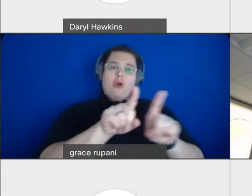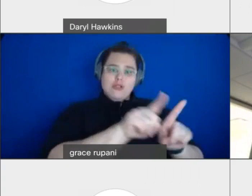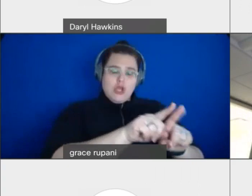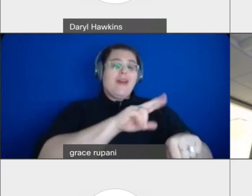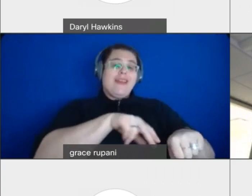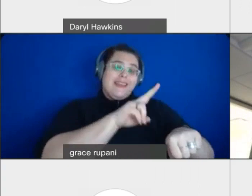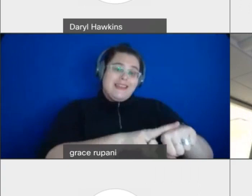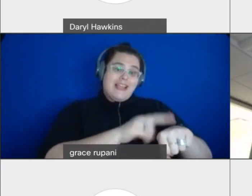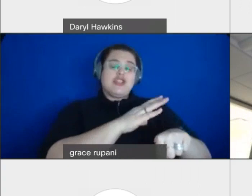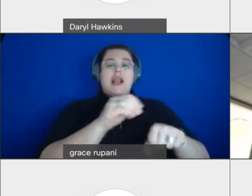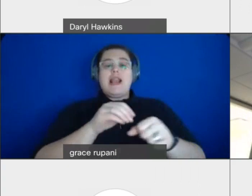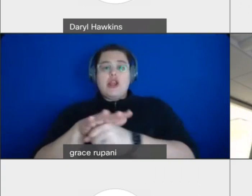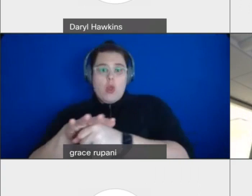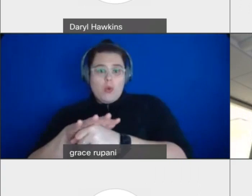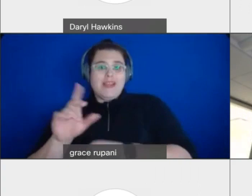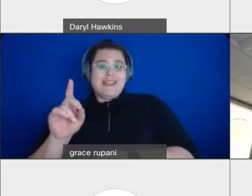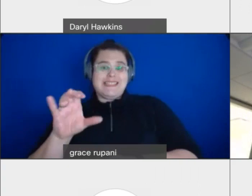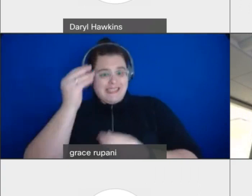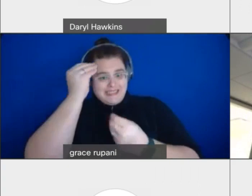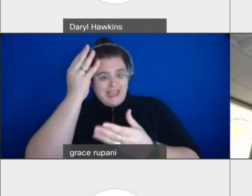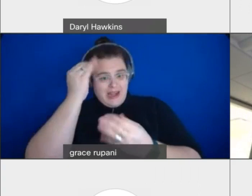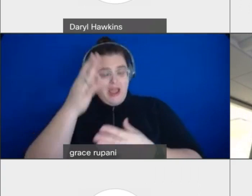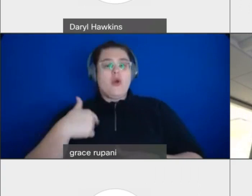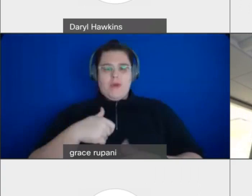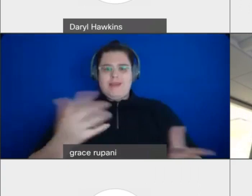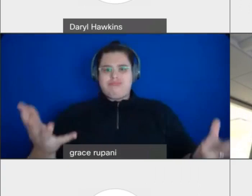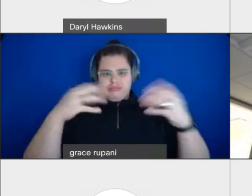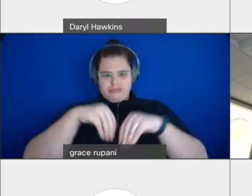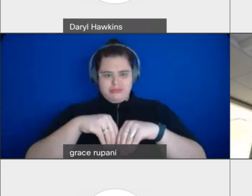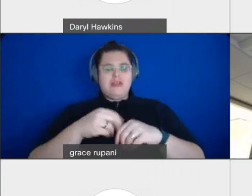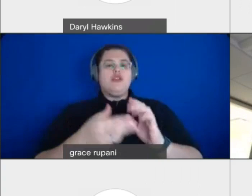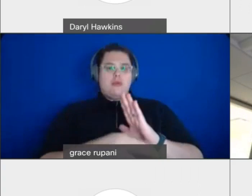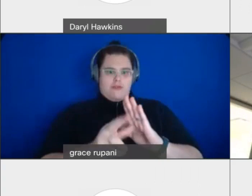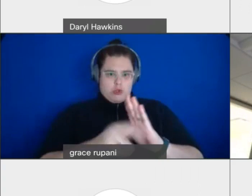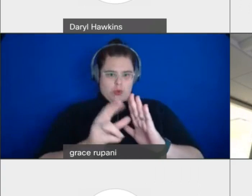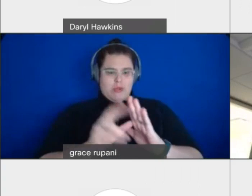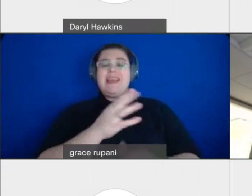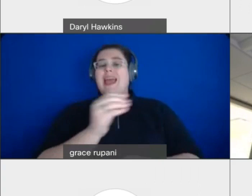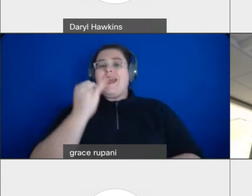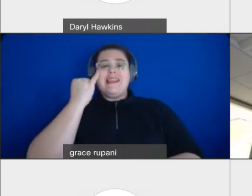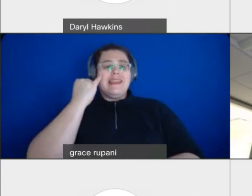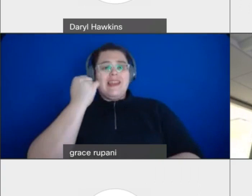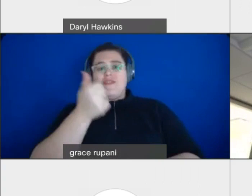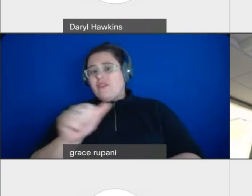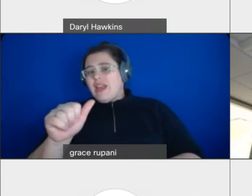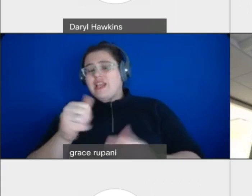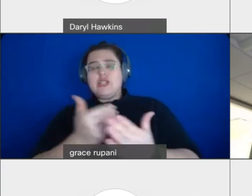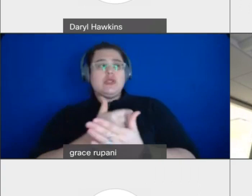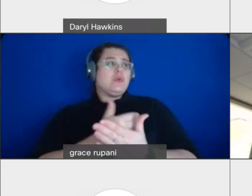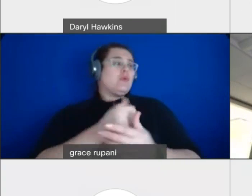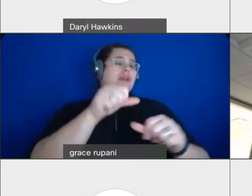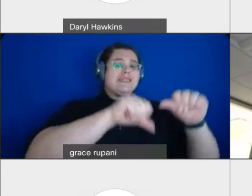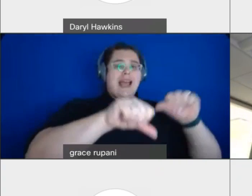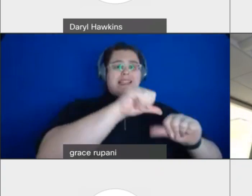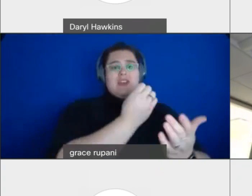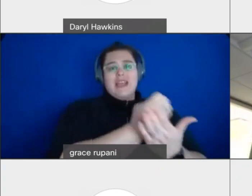local DC data and the most current scientific evidence whenever we make any changes or revisions to the DC Health guidance,